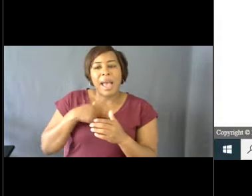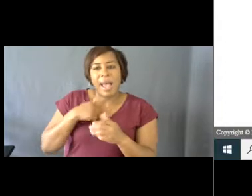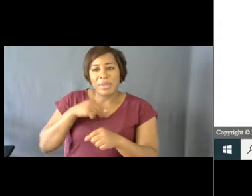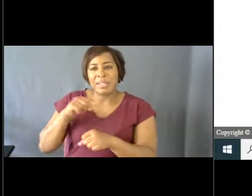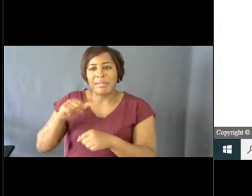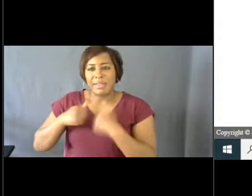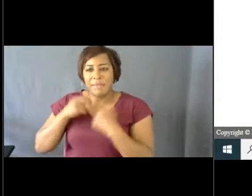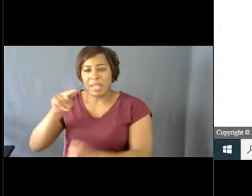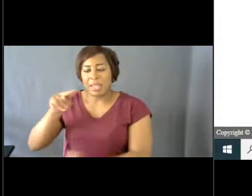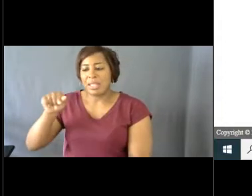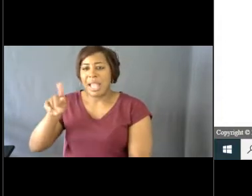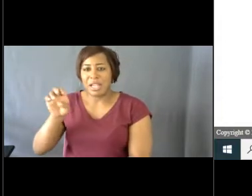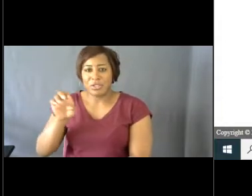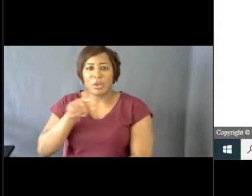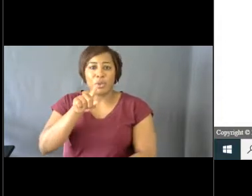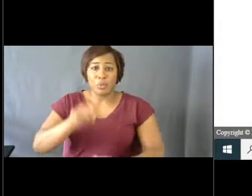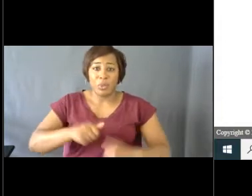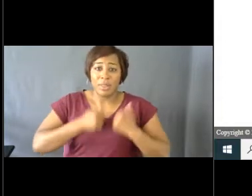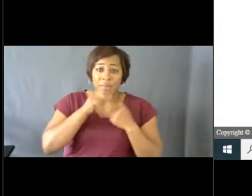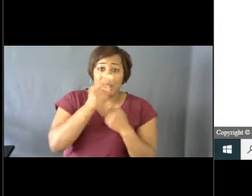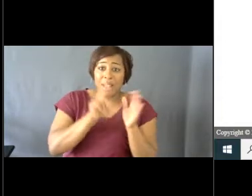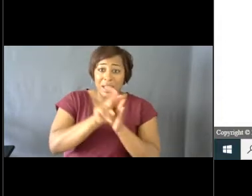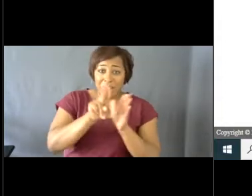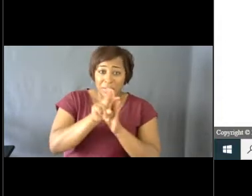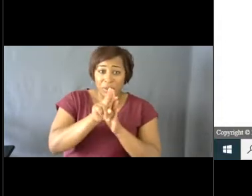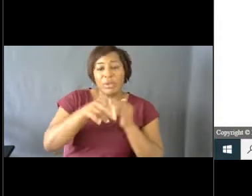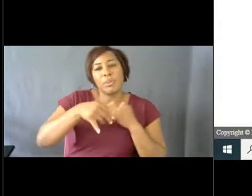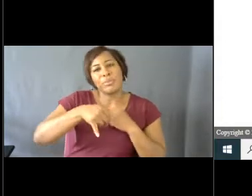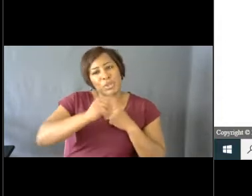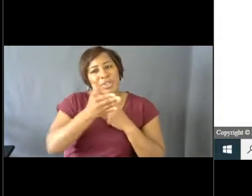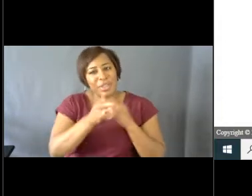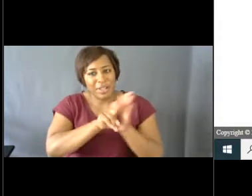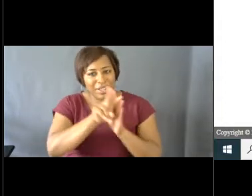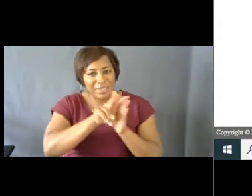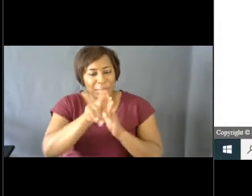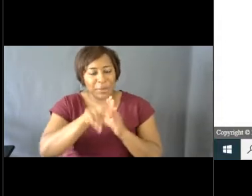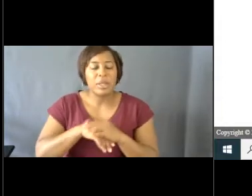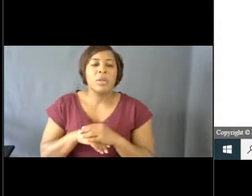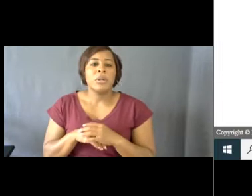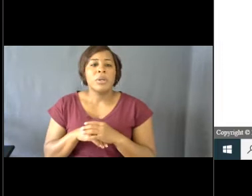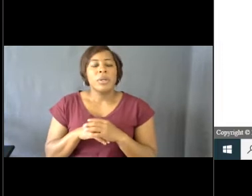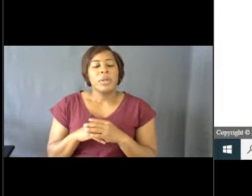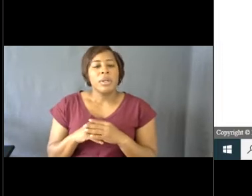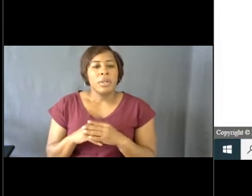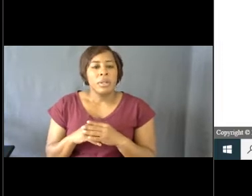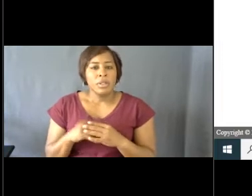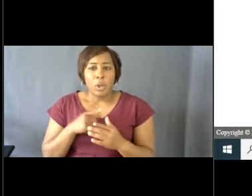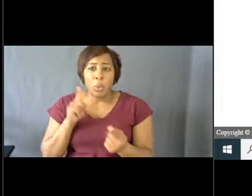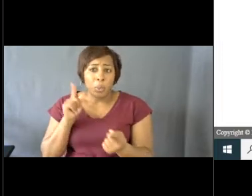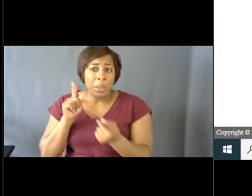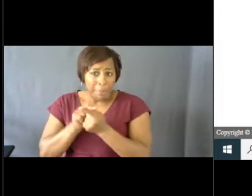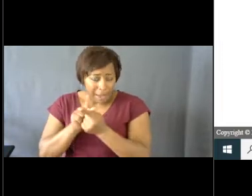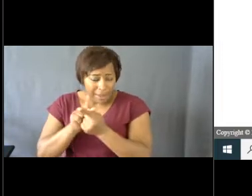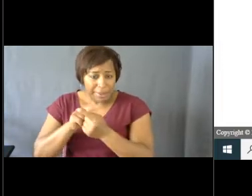at Huntsville, and so, or you still are at Huntsville, and so we kind of met that way.